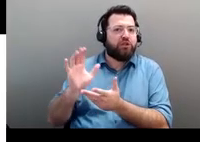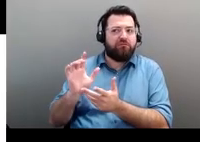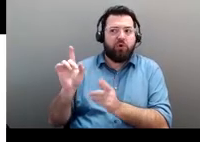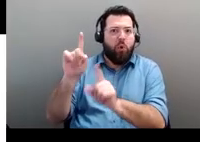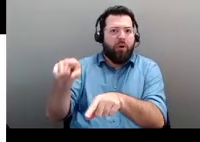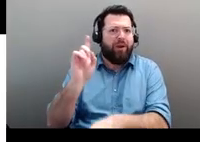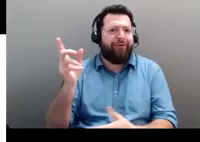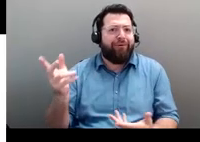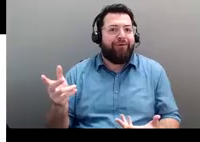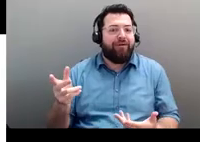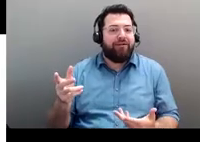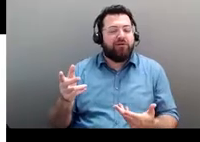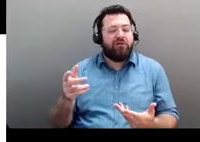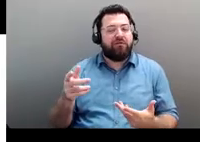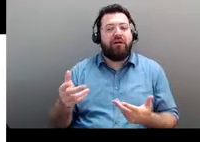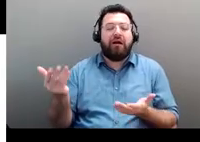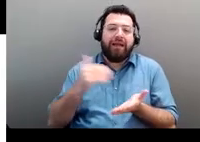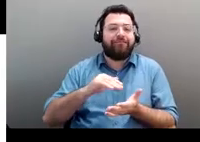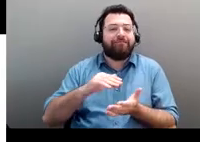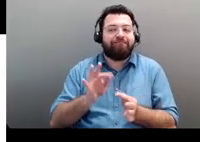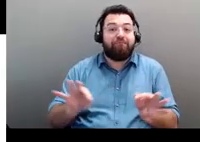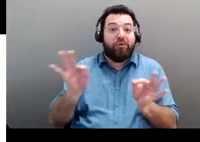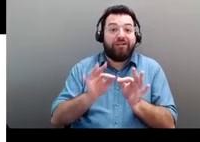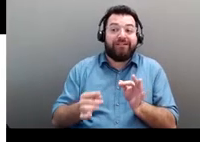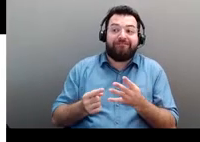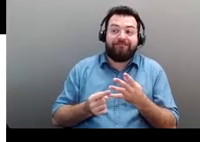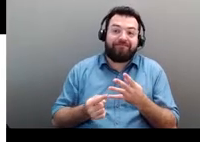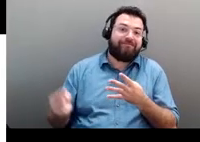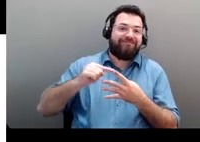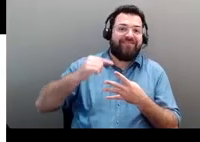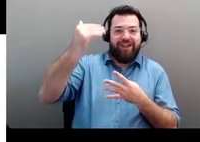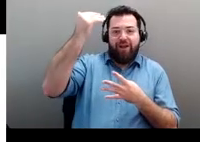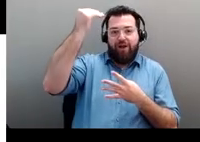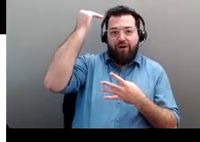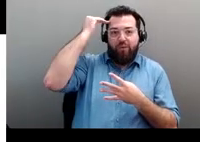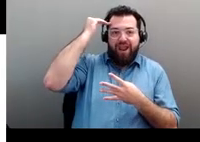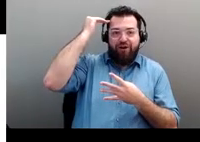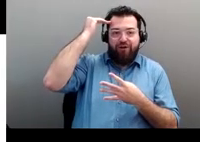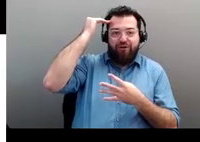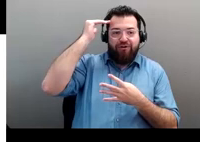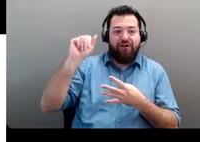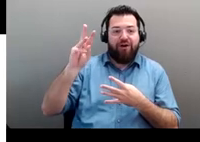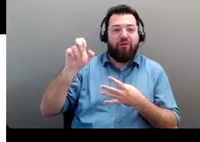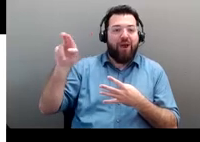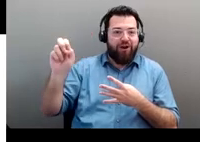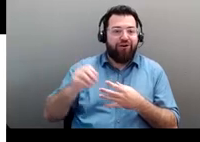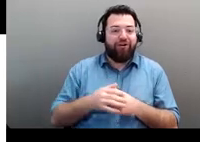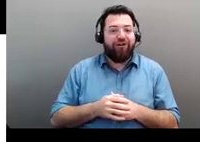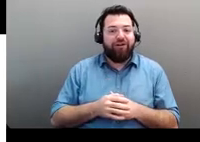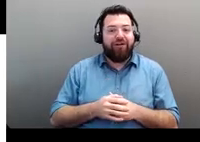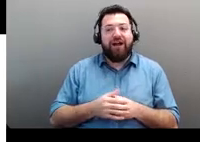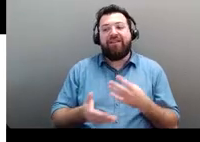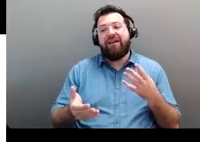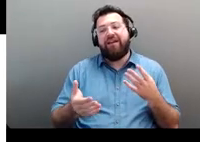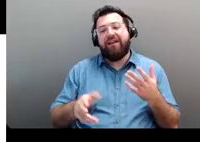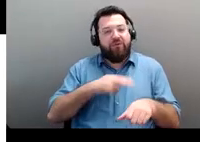But it again, it comes back to just being aware of these things. And again, just being mindful of the good and bad uses